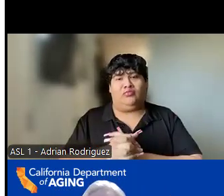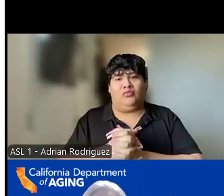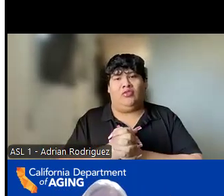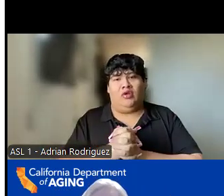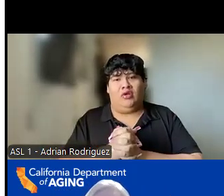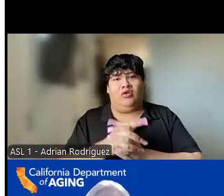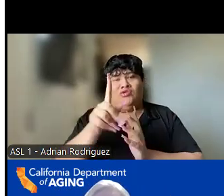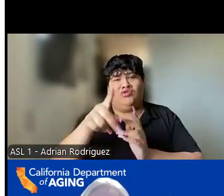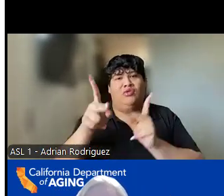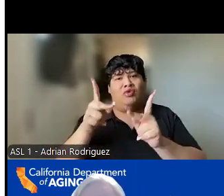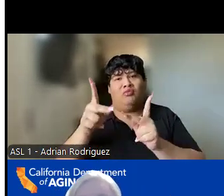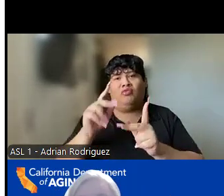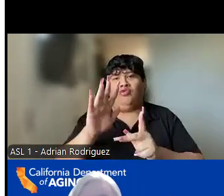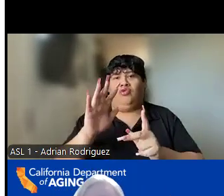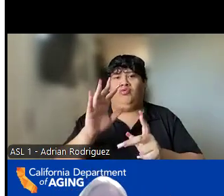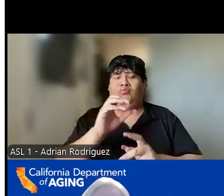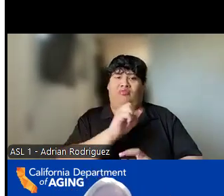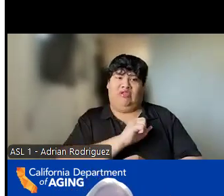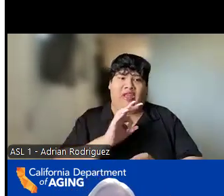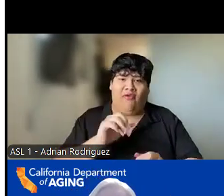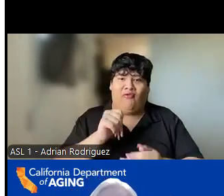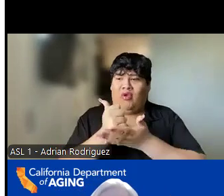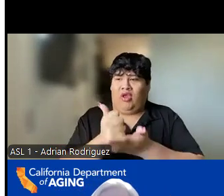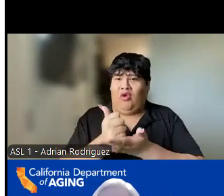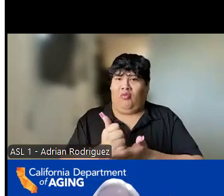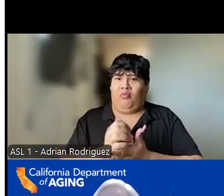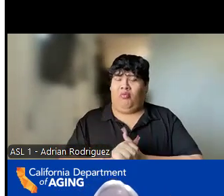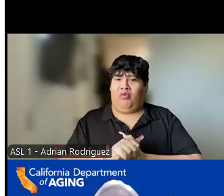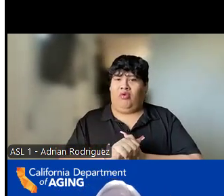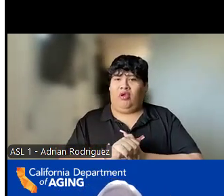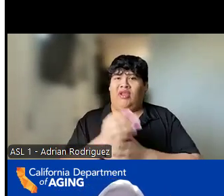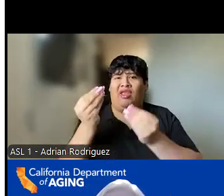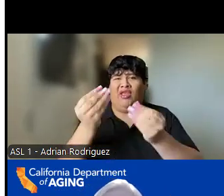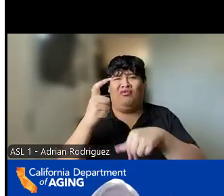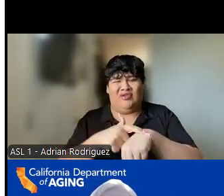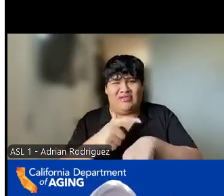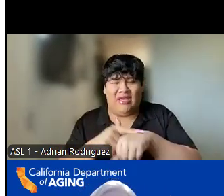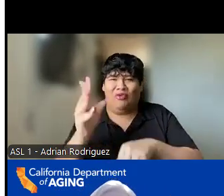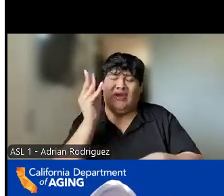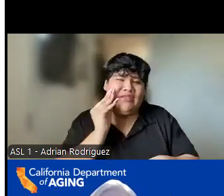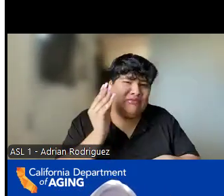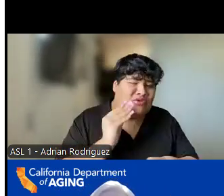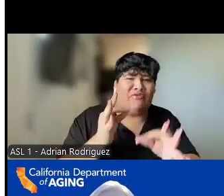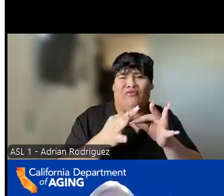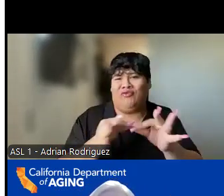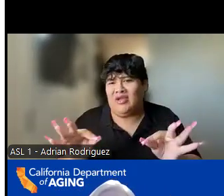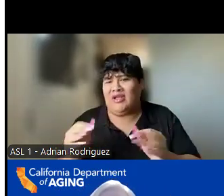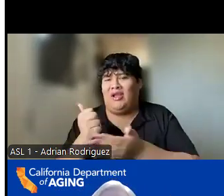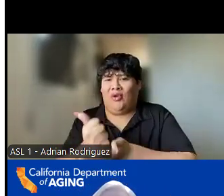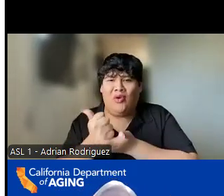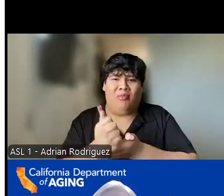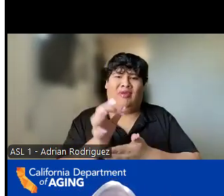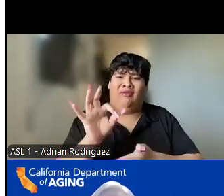committee members who do give of their time and their expertise freely to